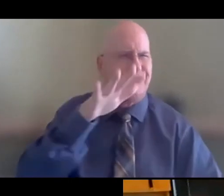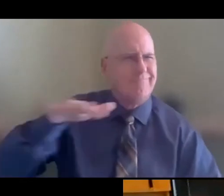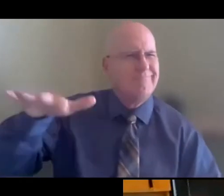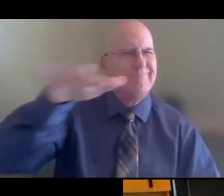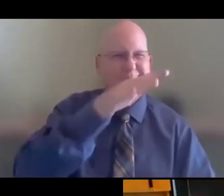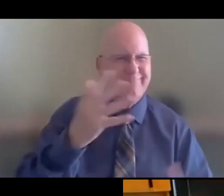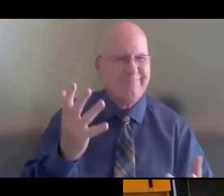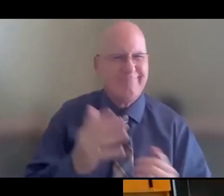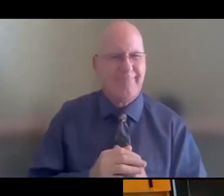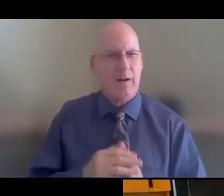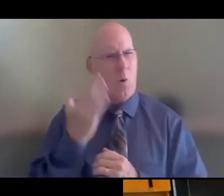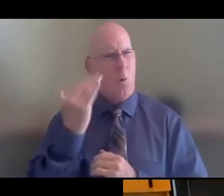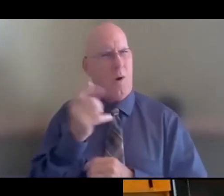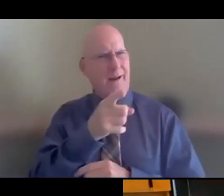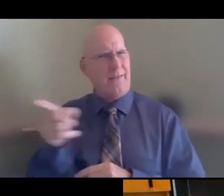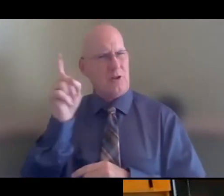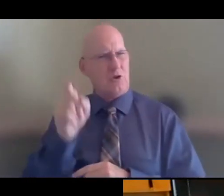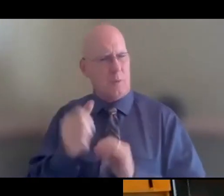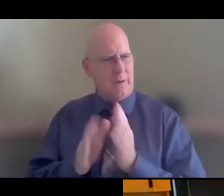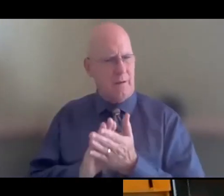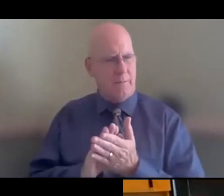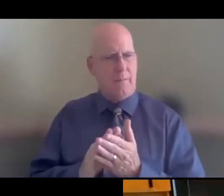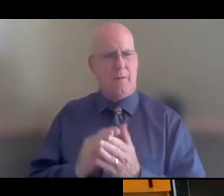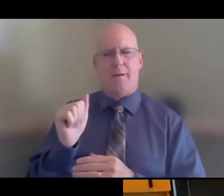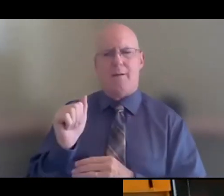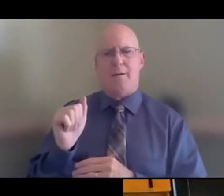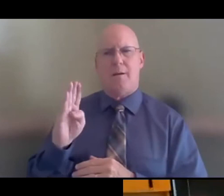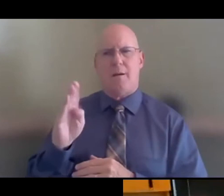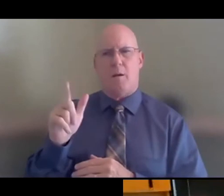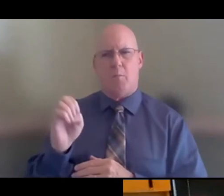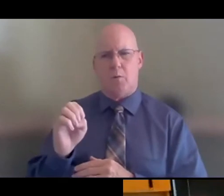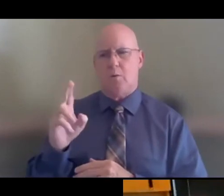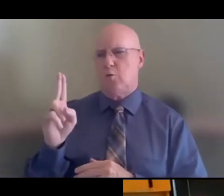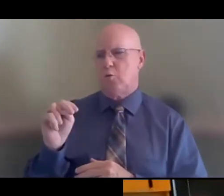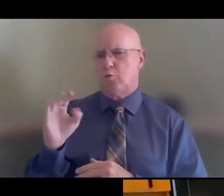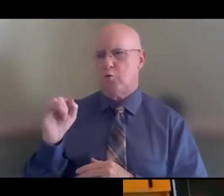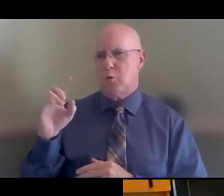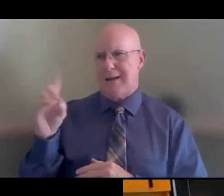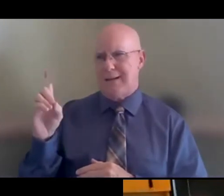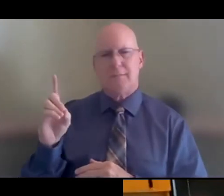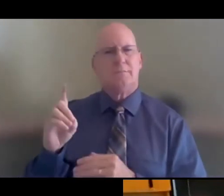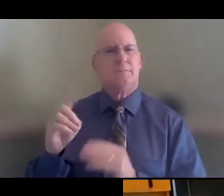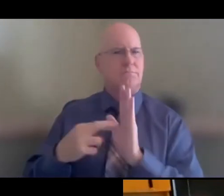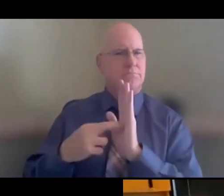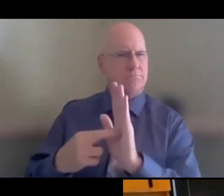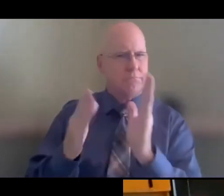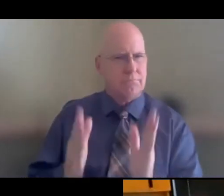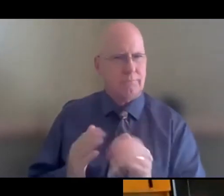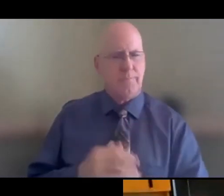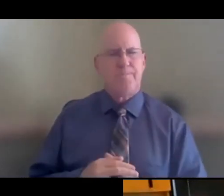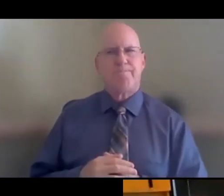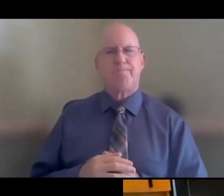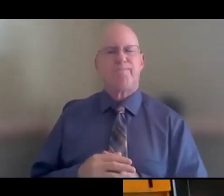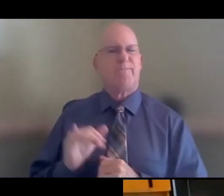about why they should become an ABLE United ambassador? The biggest challenge that I have found